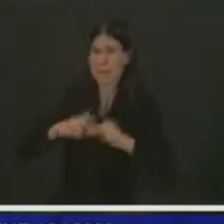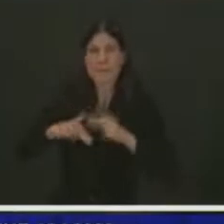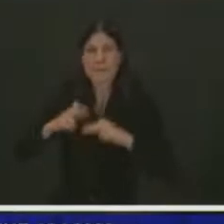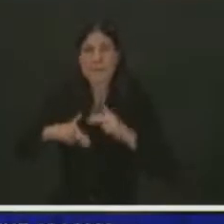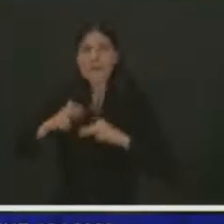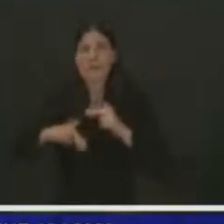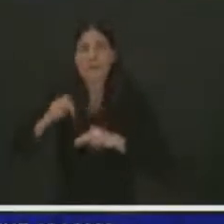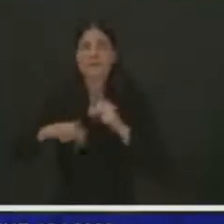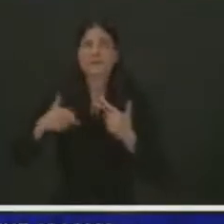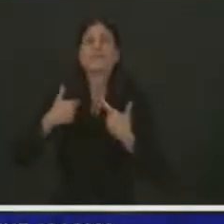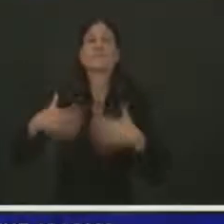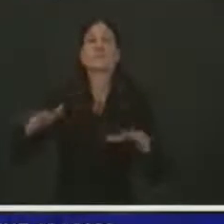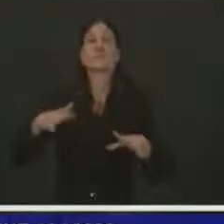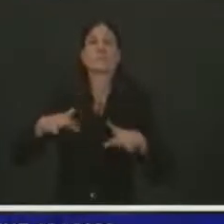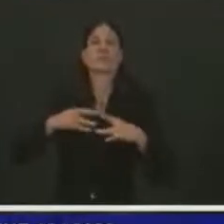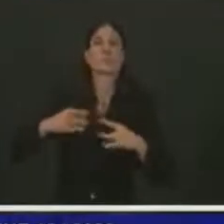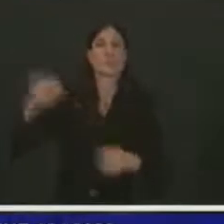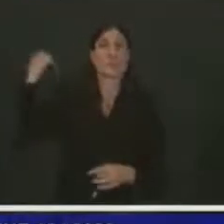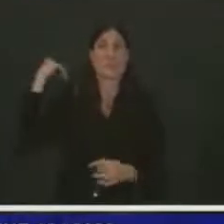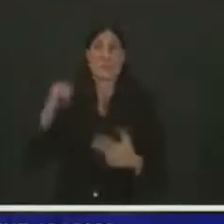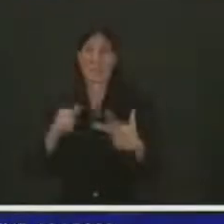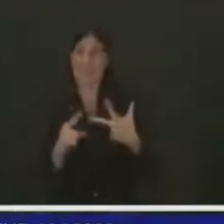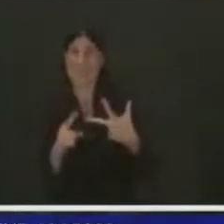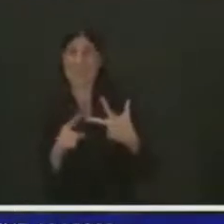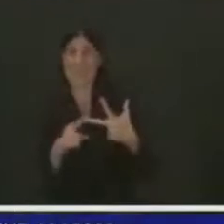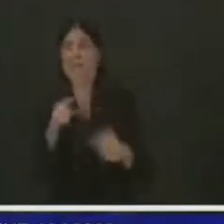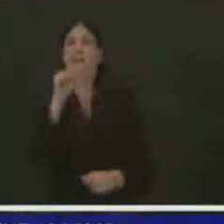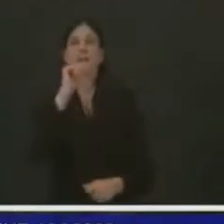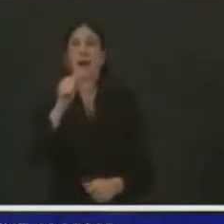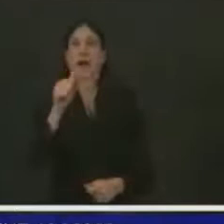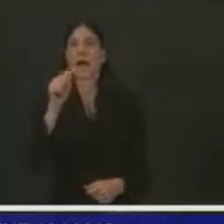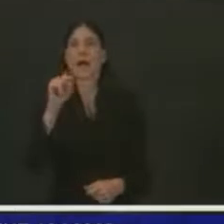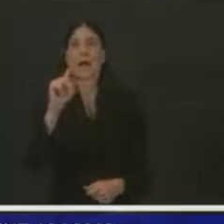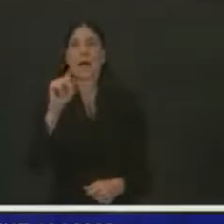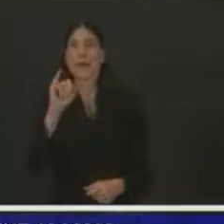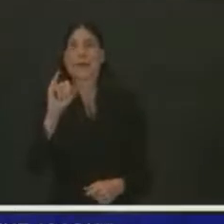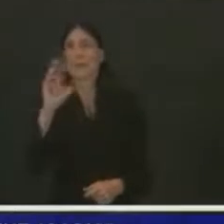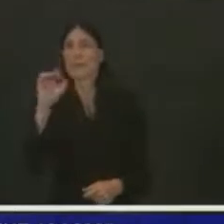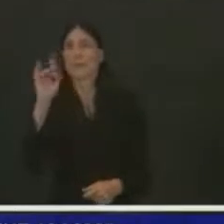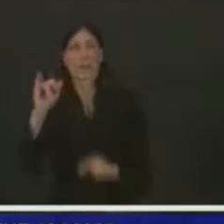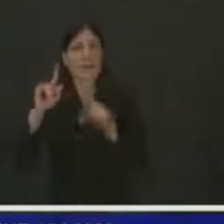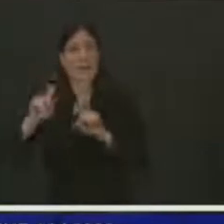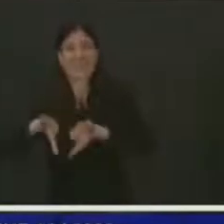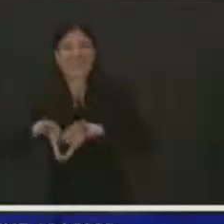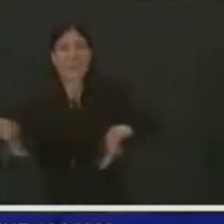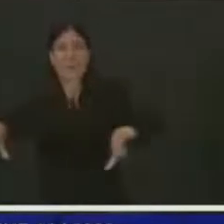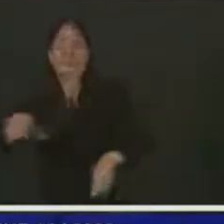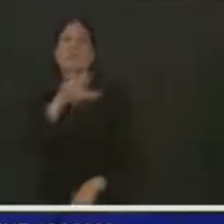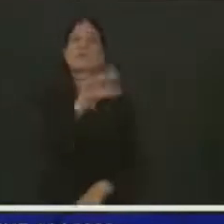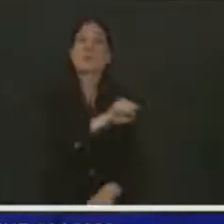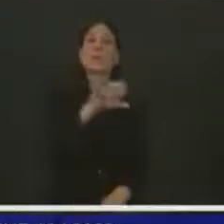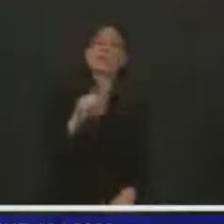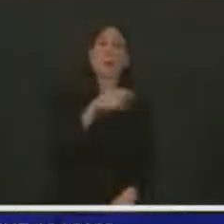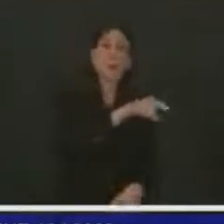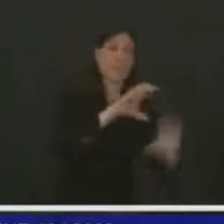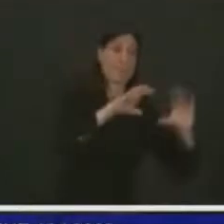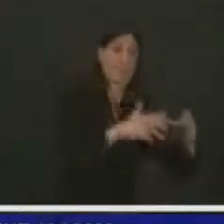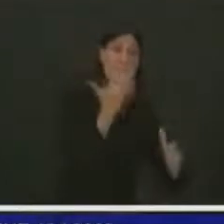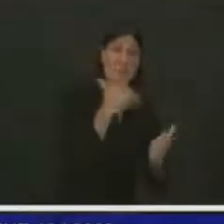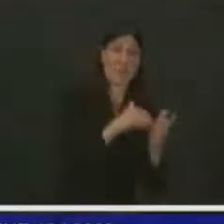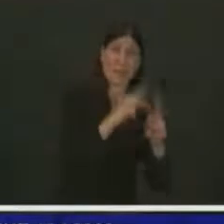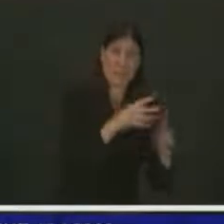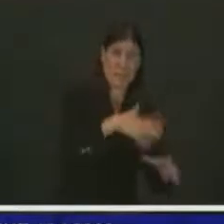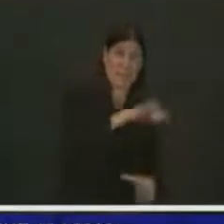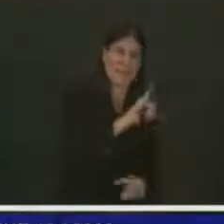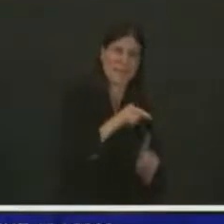that we were able to conduct is the type of test that helps understand whether or not someone may have